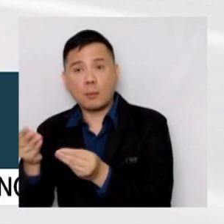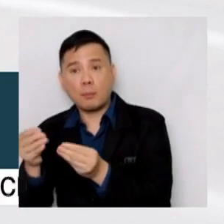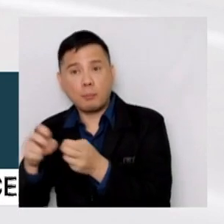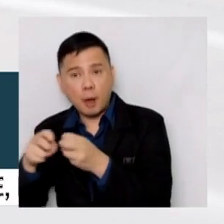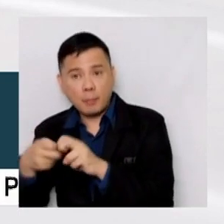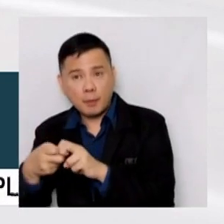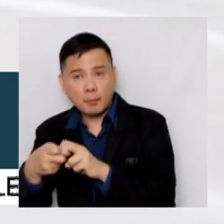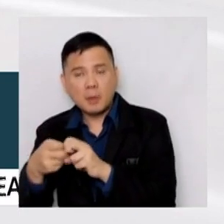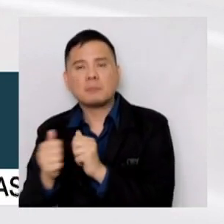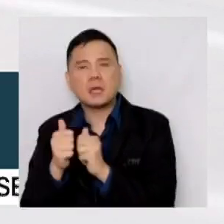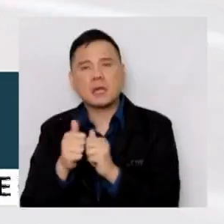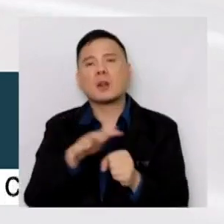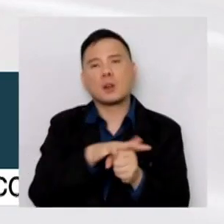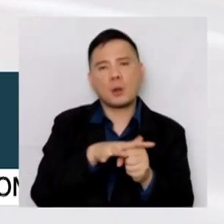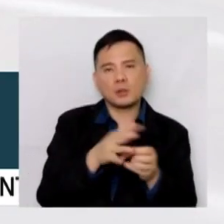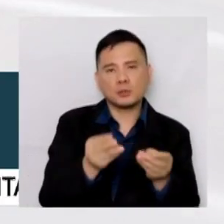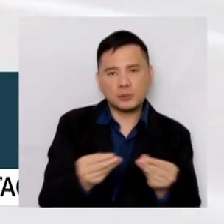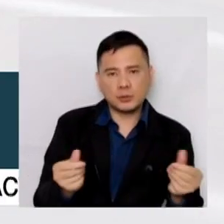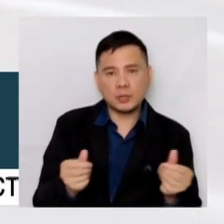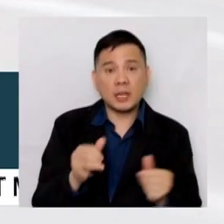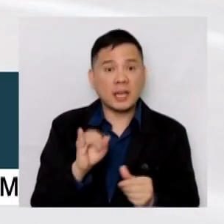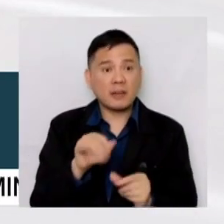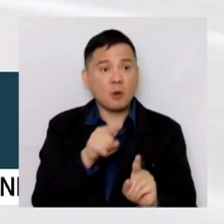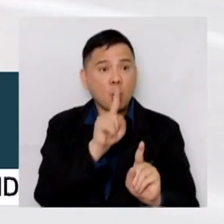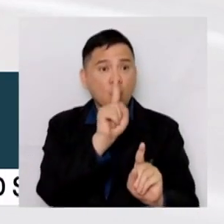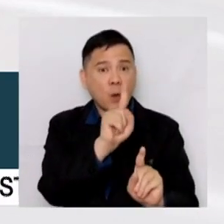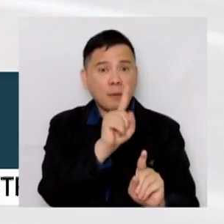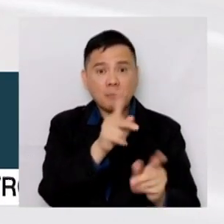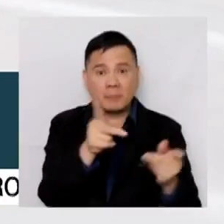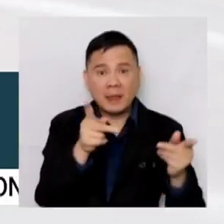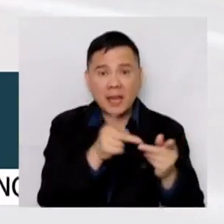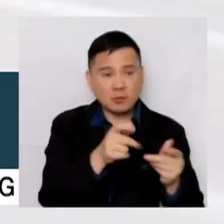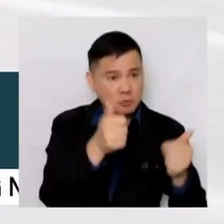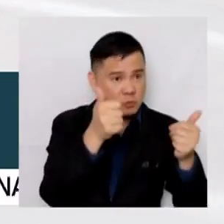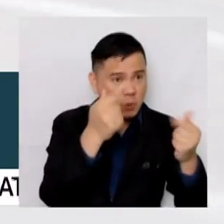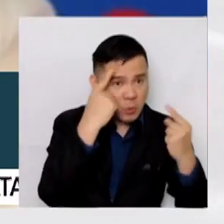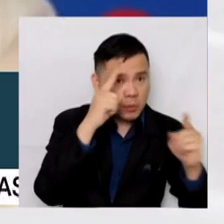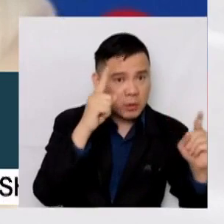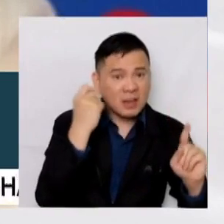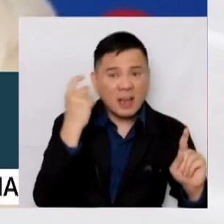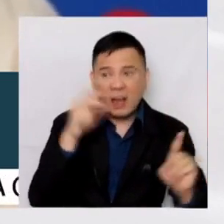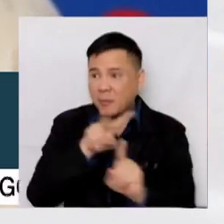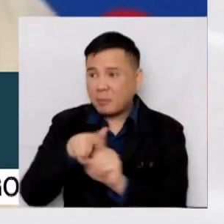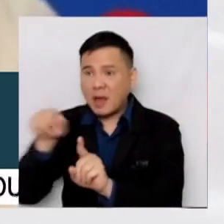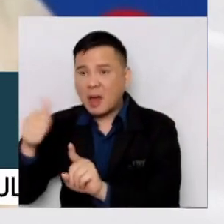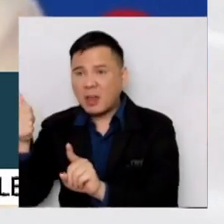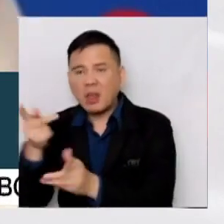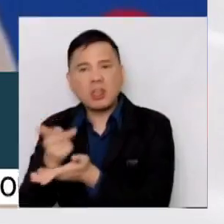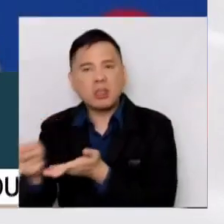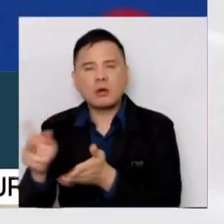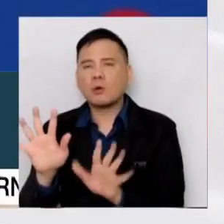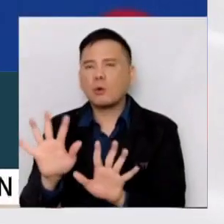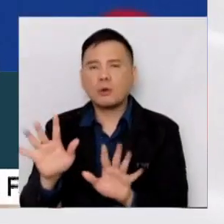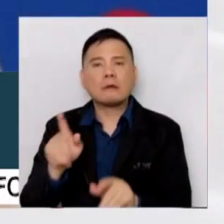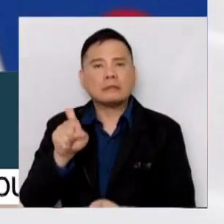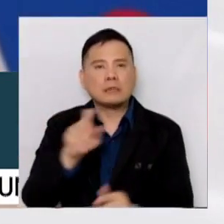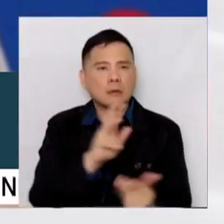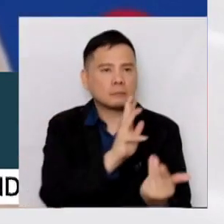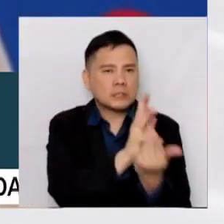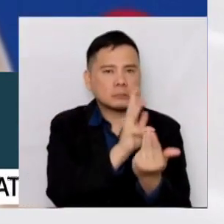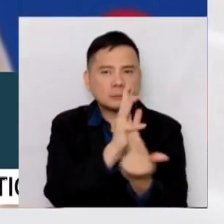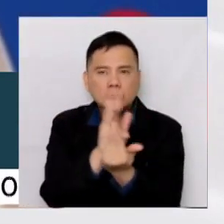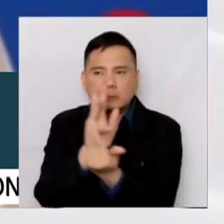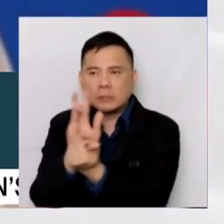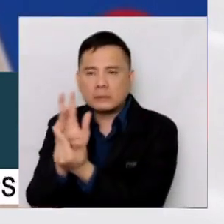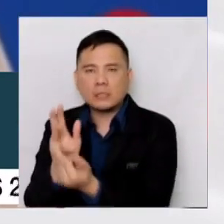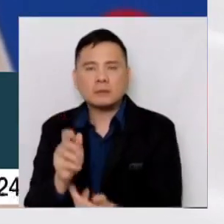so what works for one place might not work for another place. And that is where we need tutukan. We need to be able to